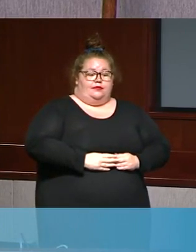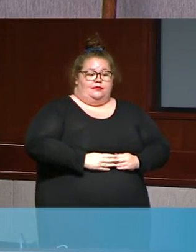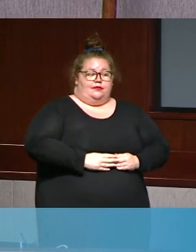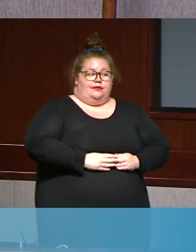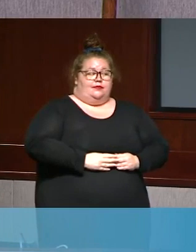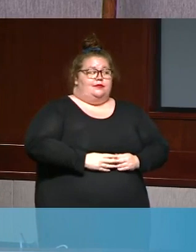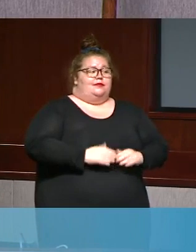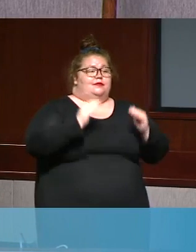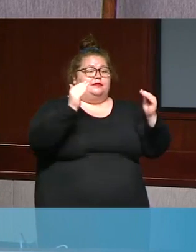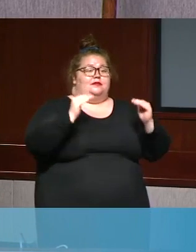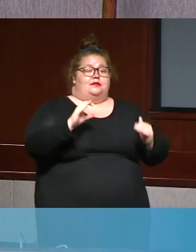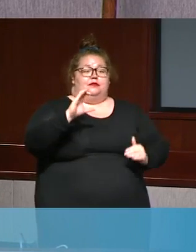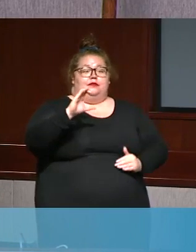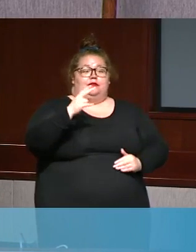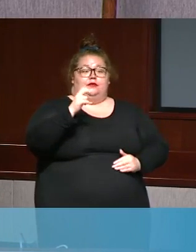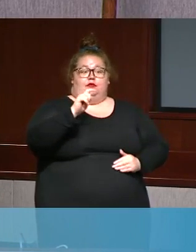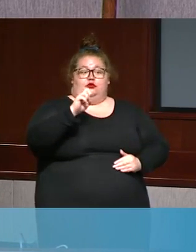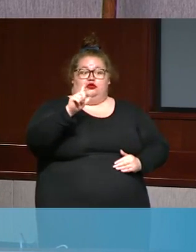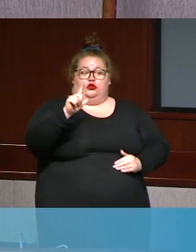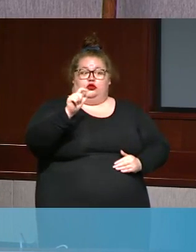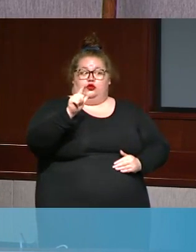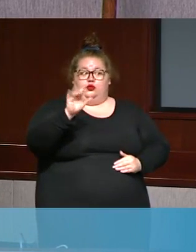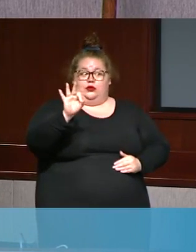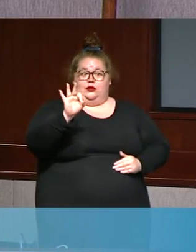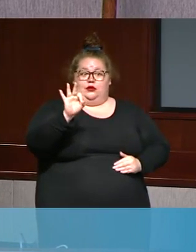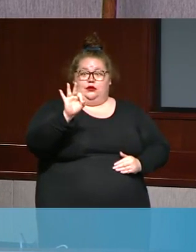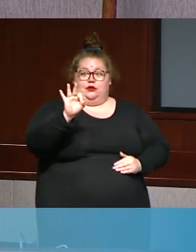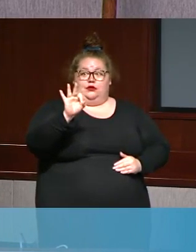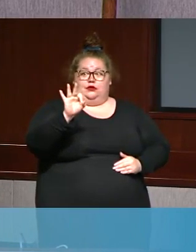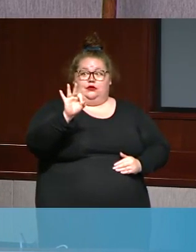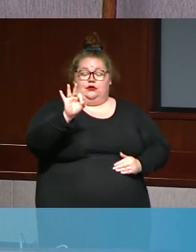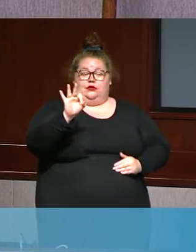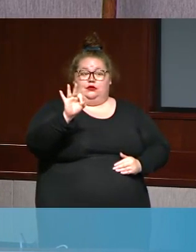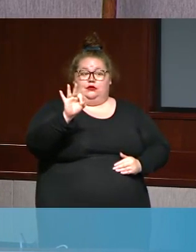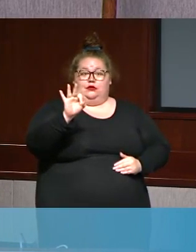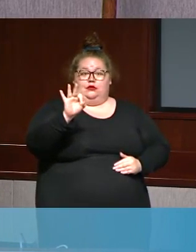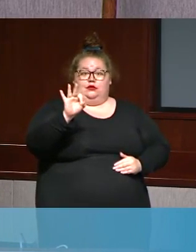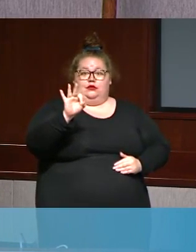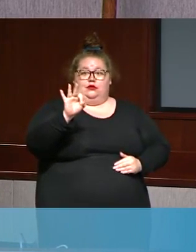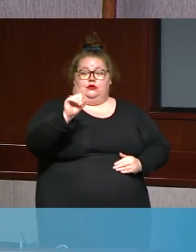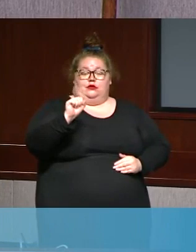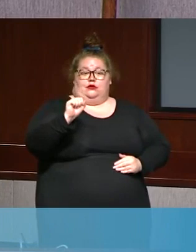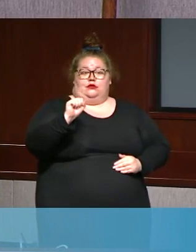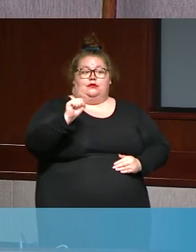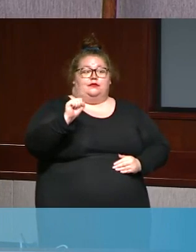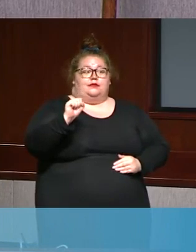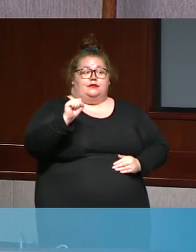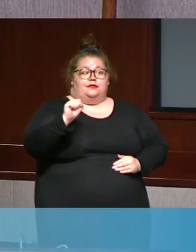Channel 29.